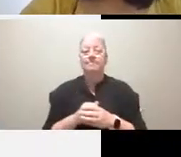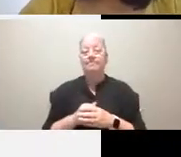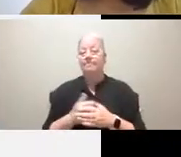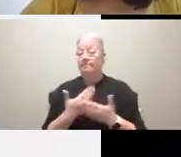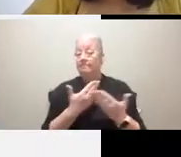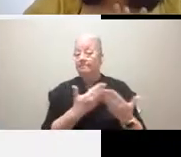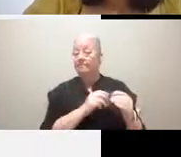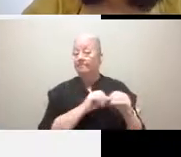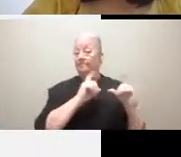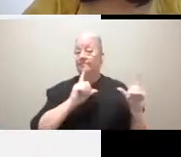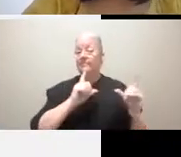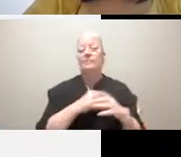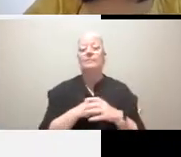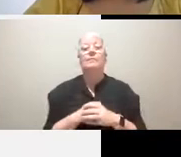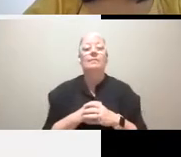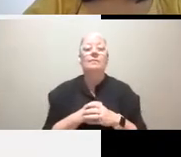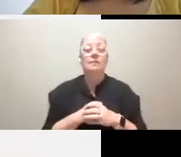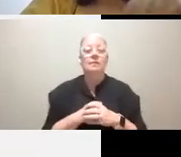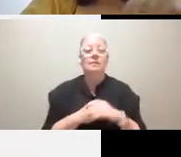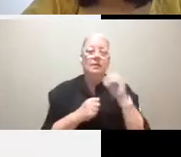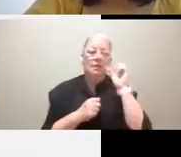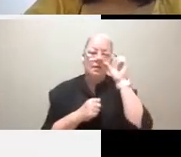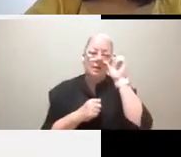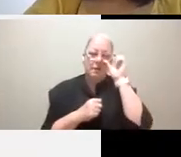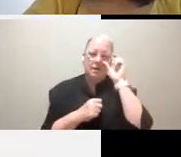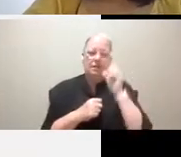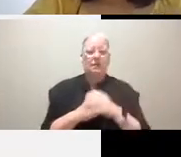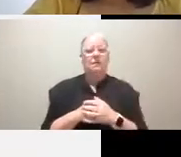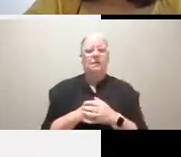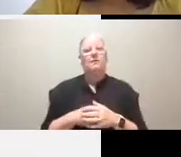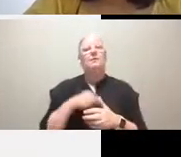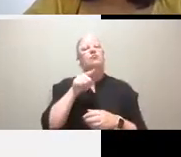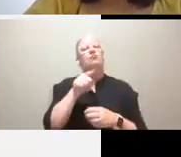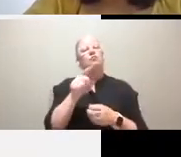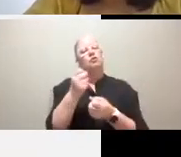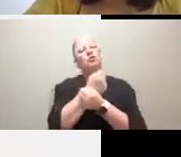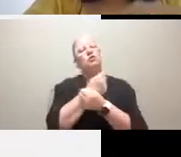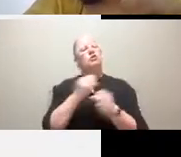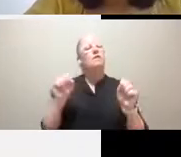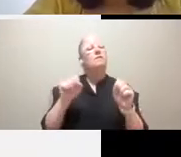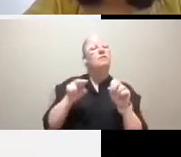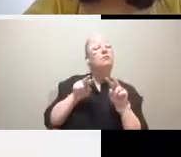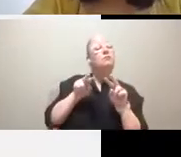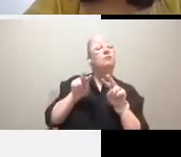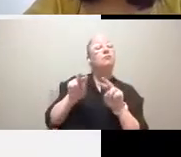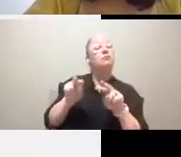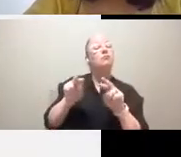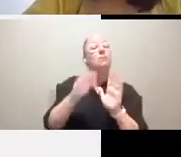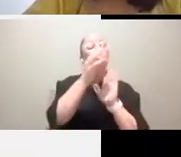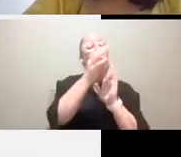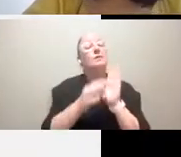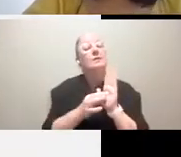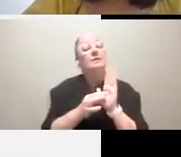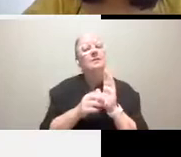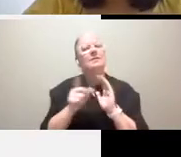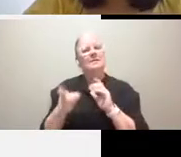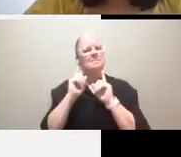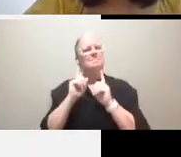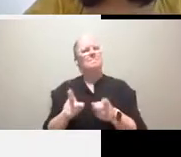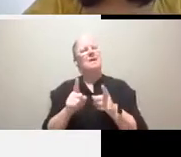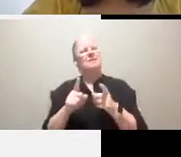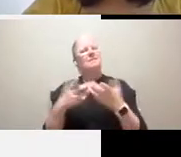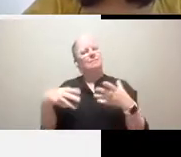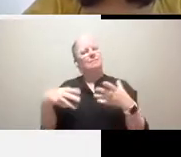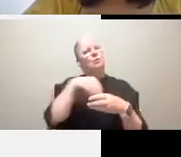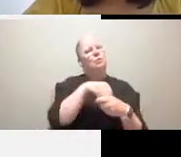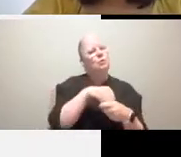of the successes why we are pushing that the safeguarding policy that our organization adopts should be inclusive, because when you're working with